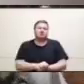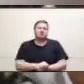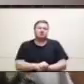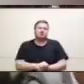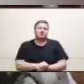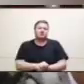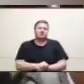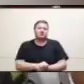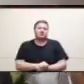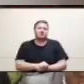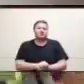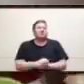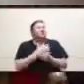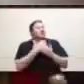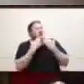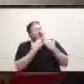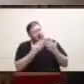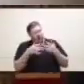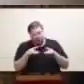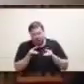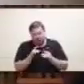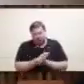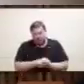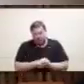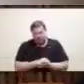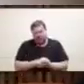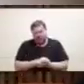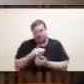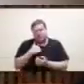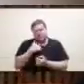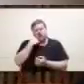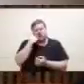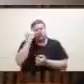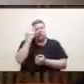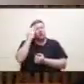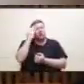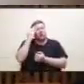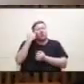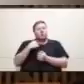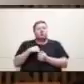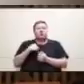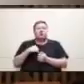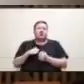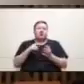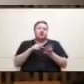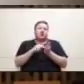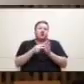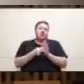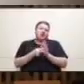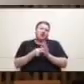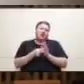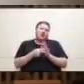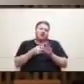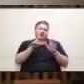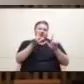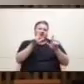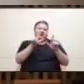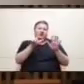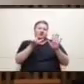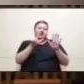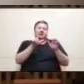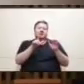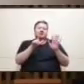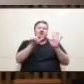Thank you, Chair. I would like to know from the municipality, what was the plan to settle the 7.3 million